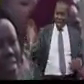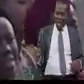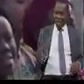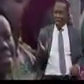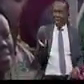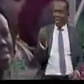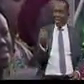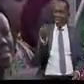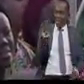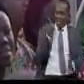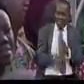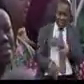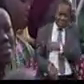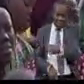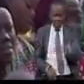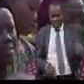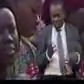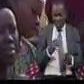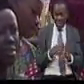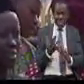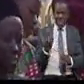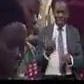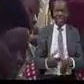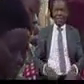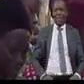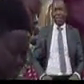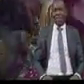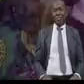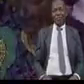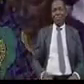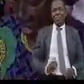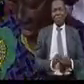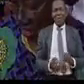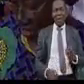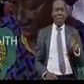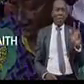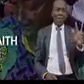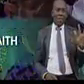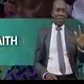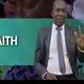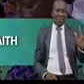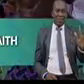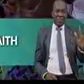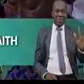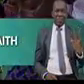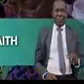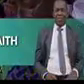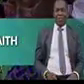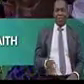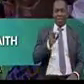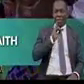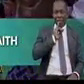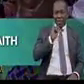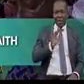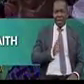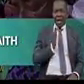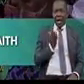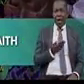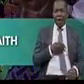We're looking at point number three now. Point number three is our perseverance